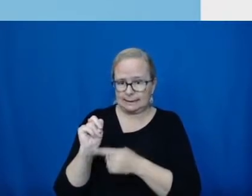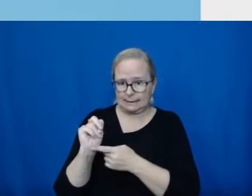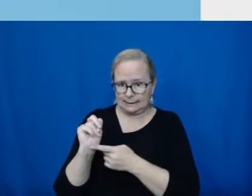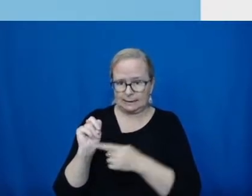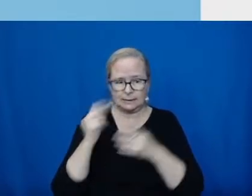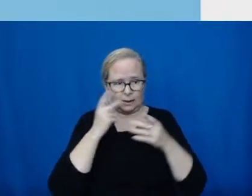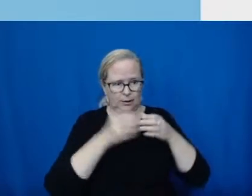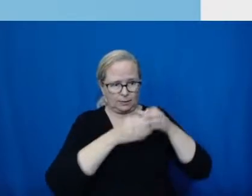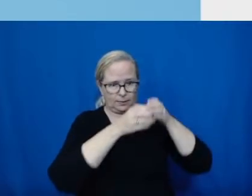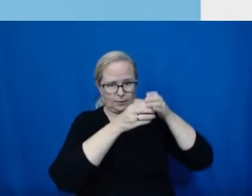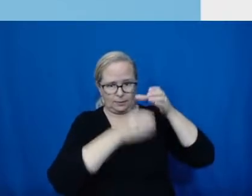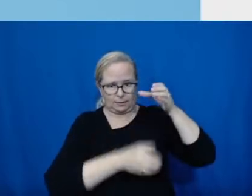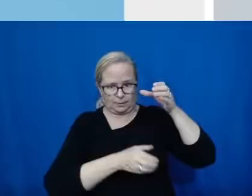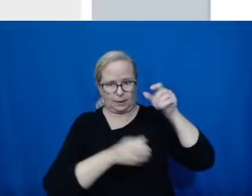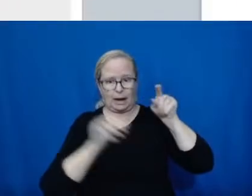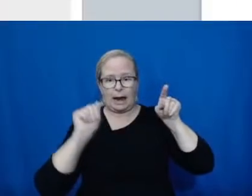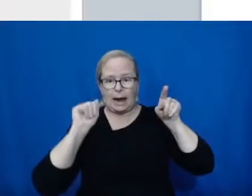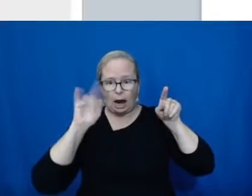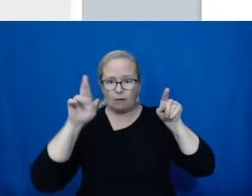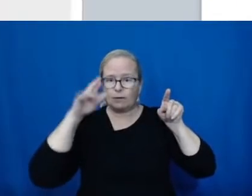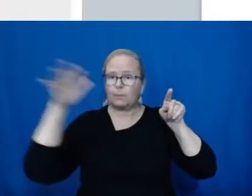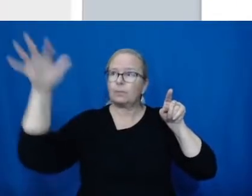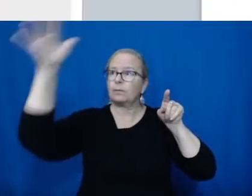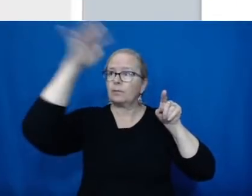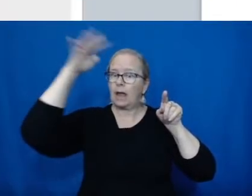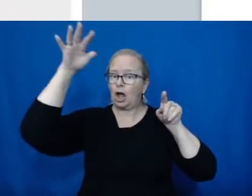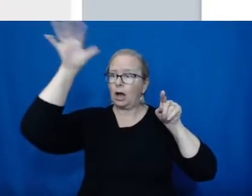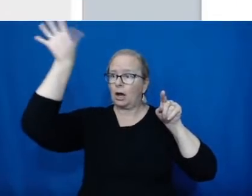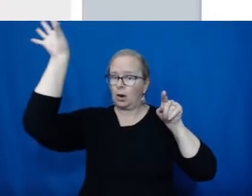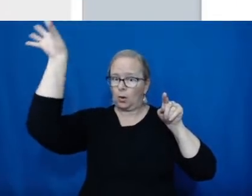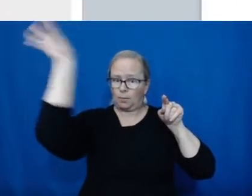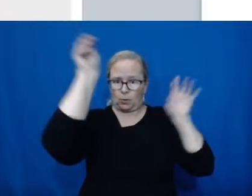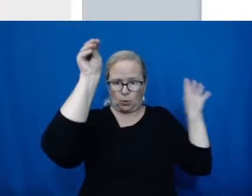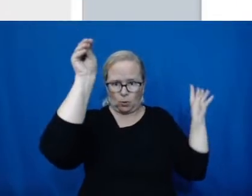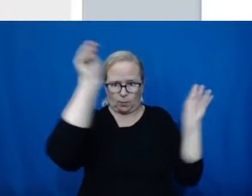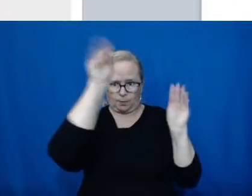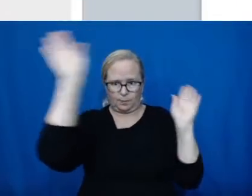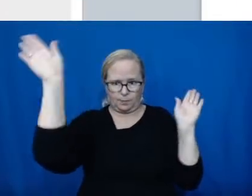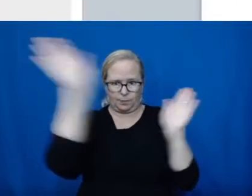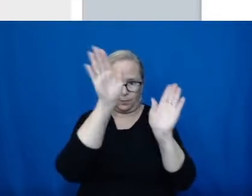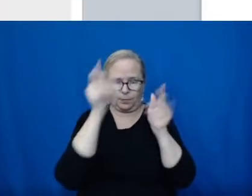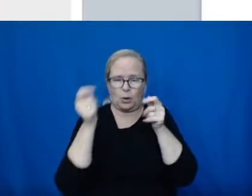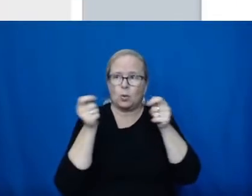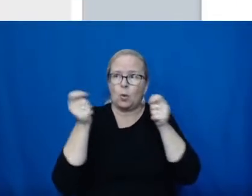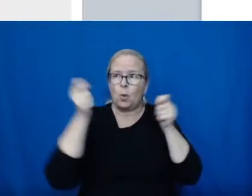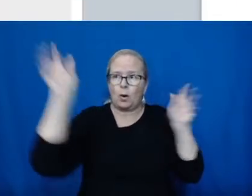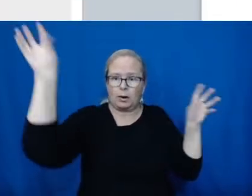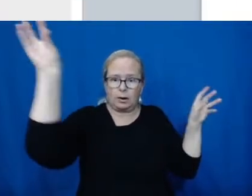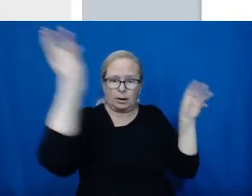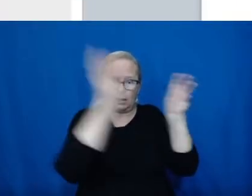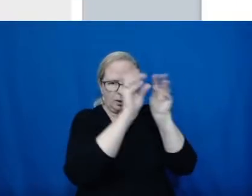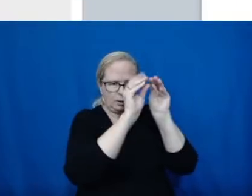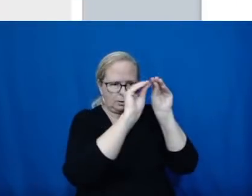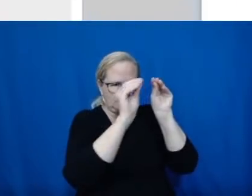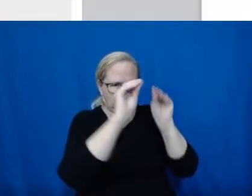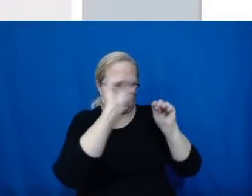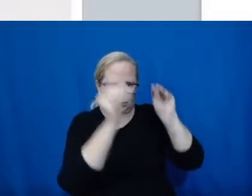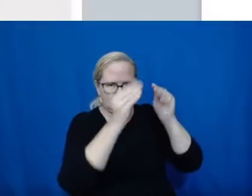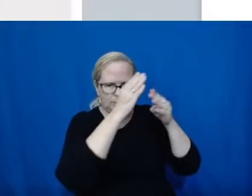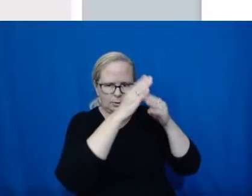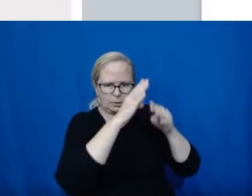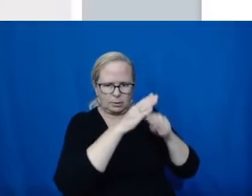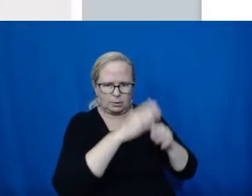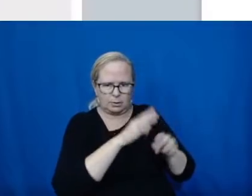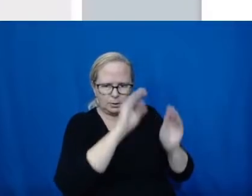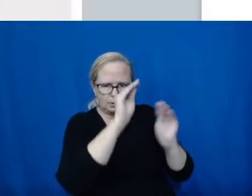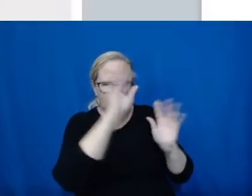temperature, they can control the humidity. And so from what I understand from the docs, and I don't want to get too far into their territory, is the lungs dry out, the lungs